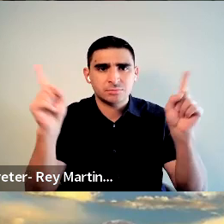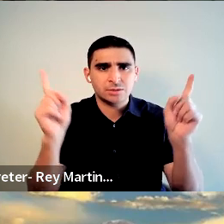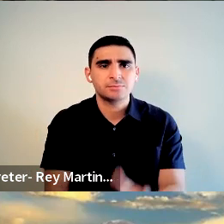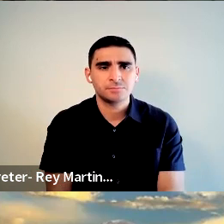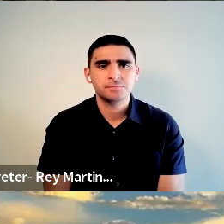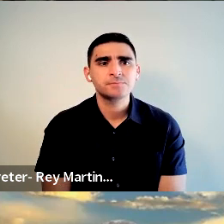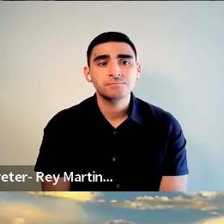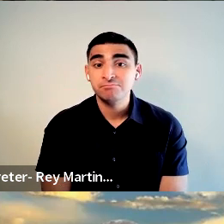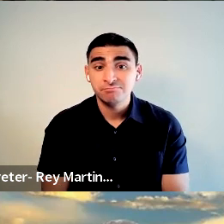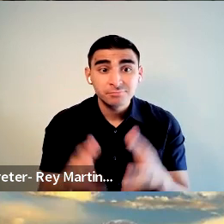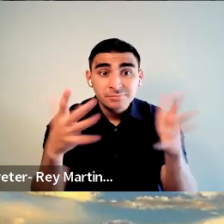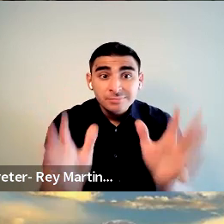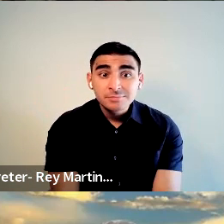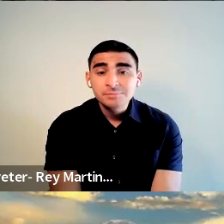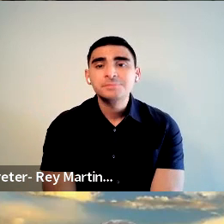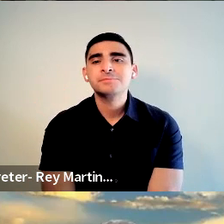That was it.